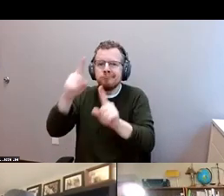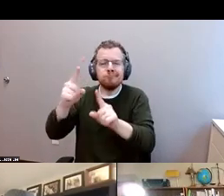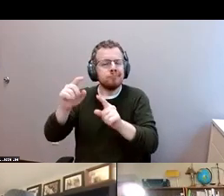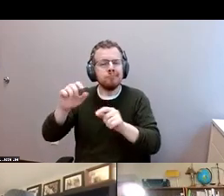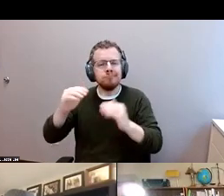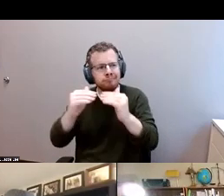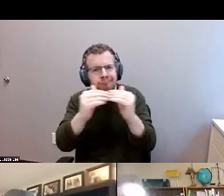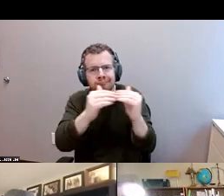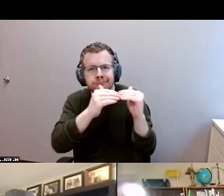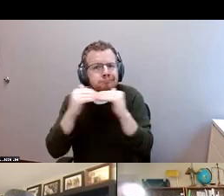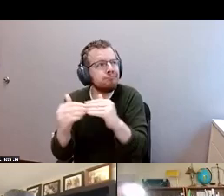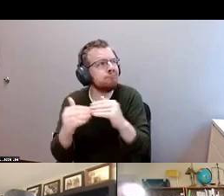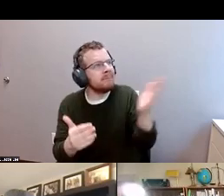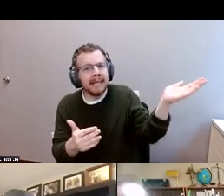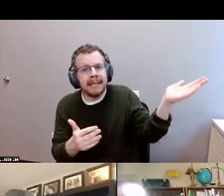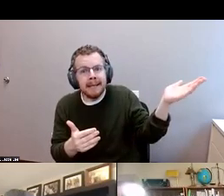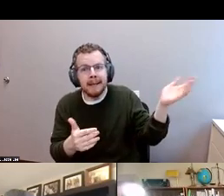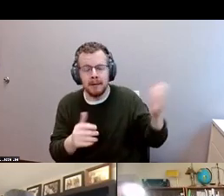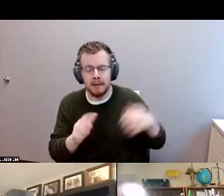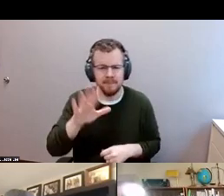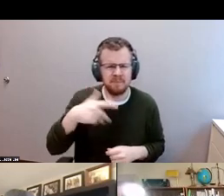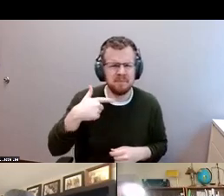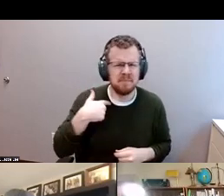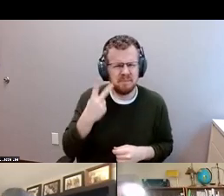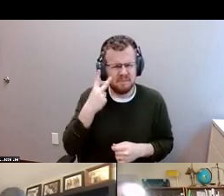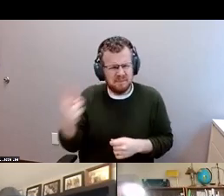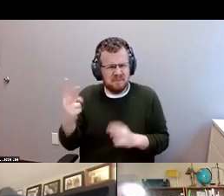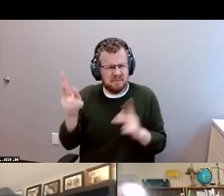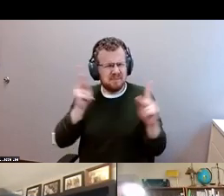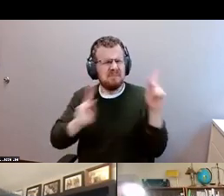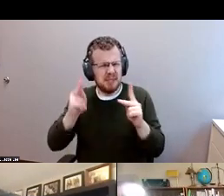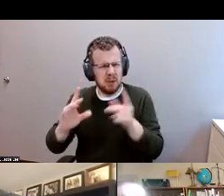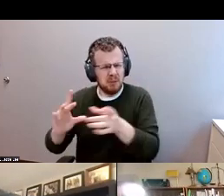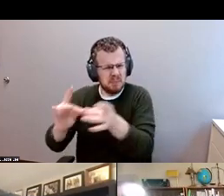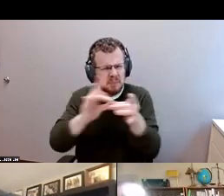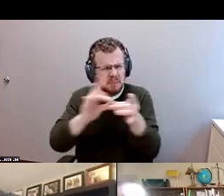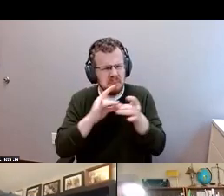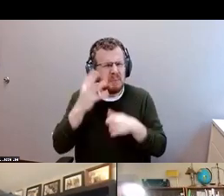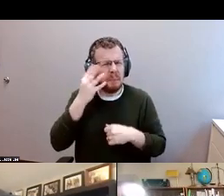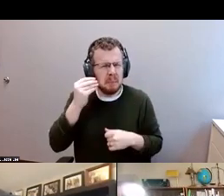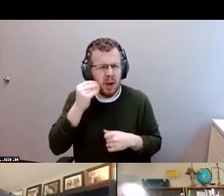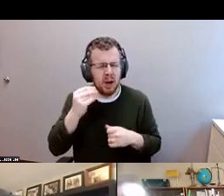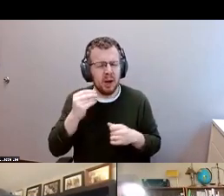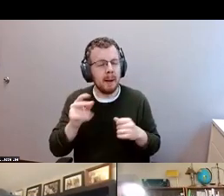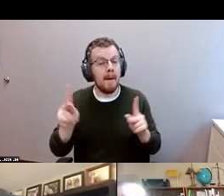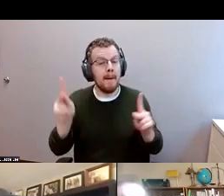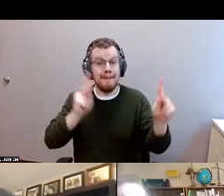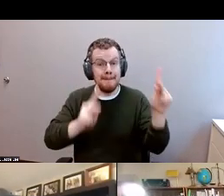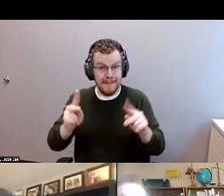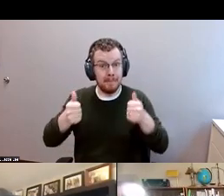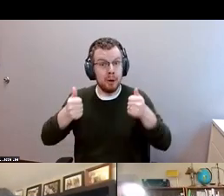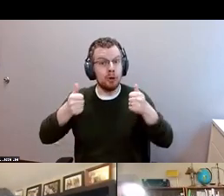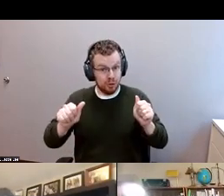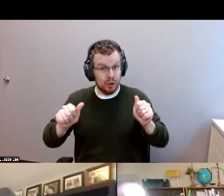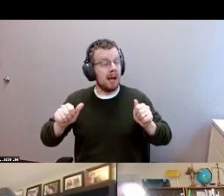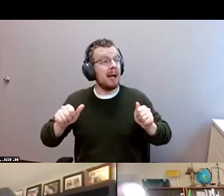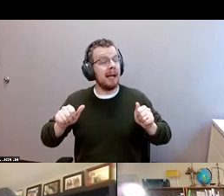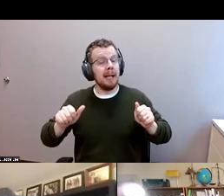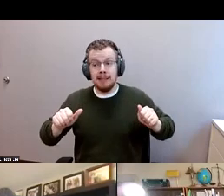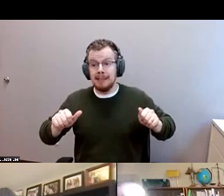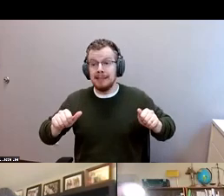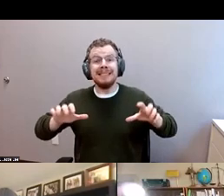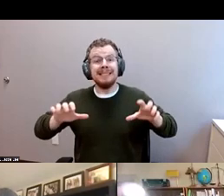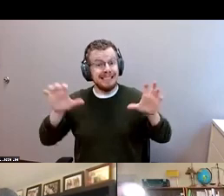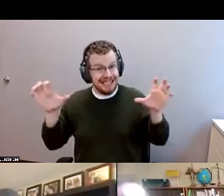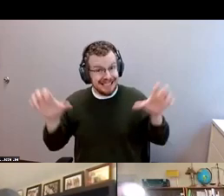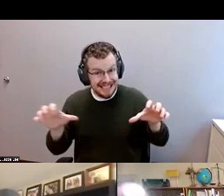I am experiencing, as I talk to people, or they are experiencing, folks trying to do this work, a great deal of sort